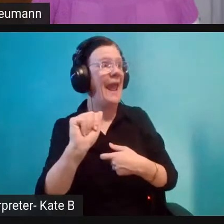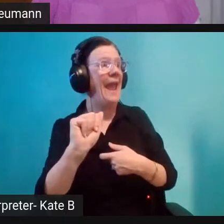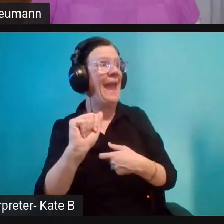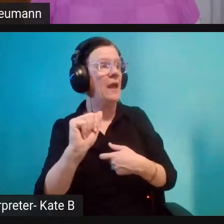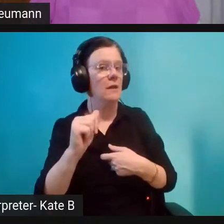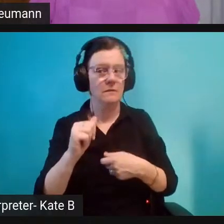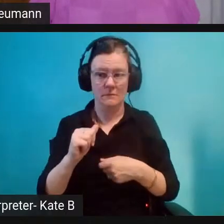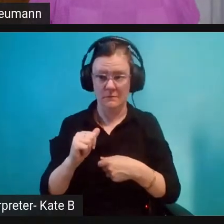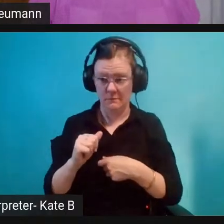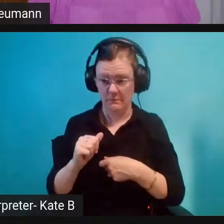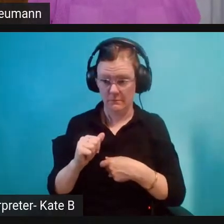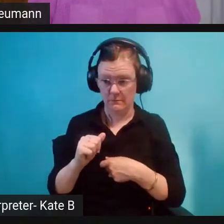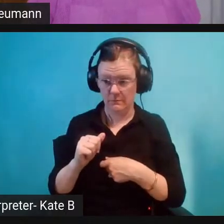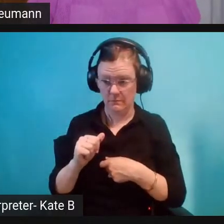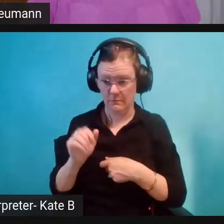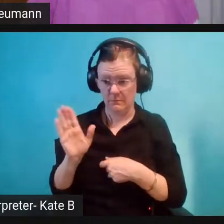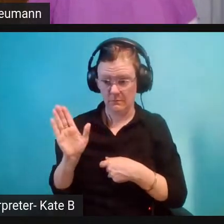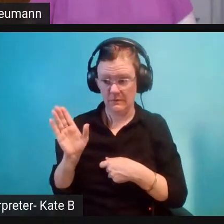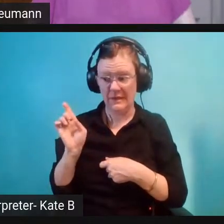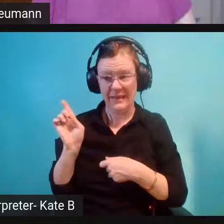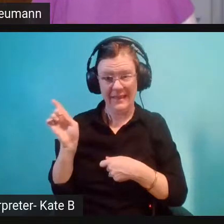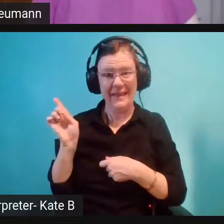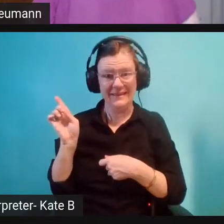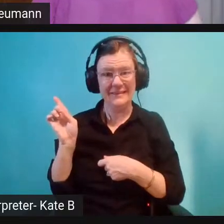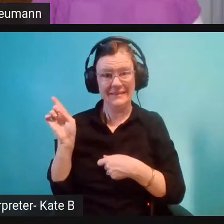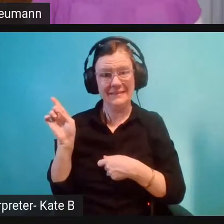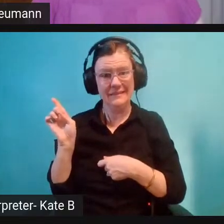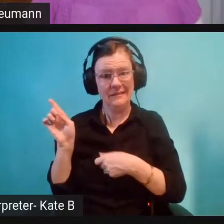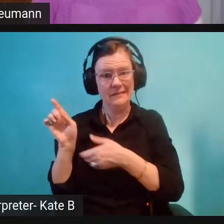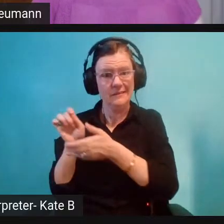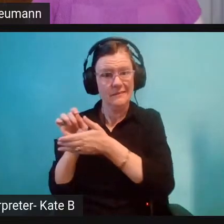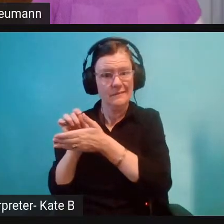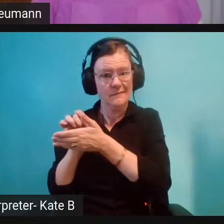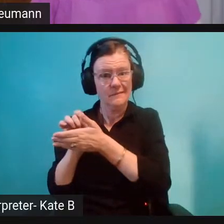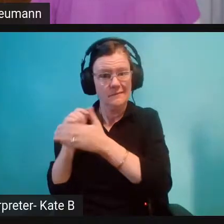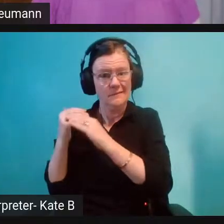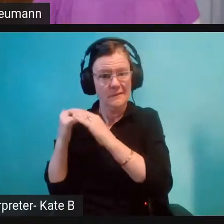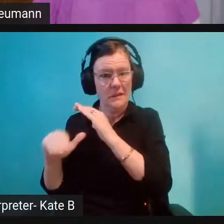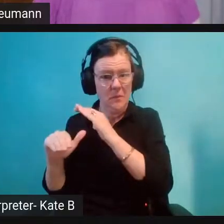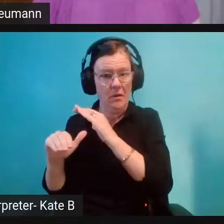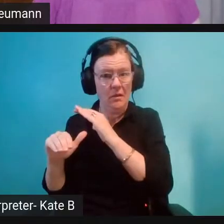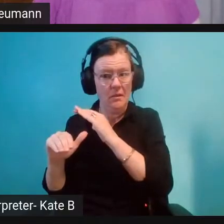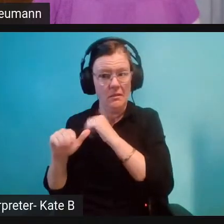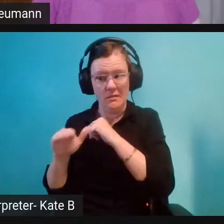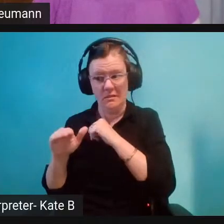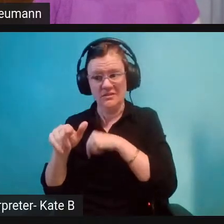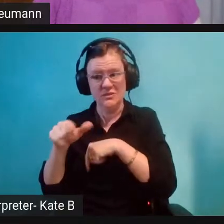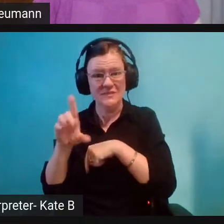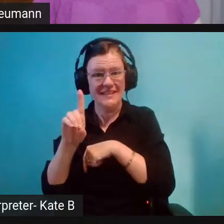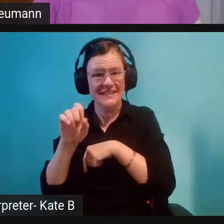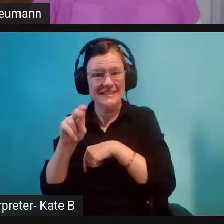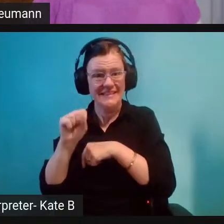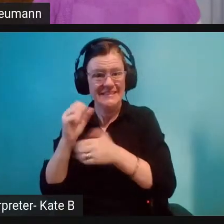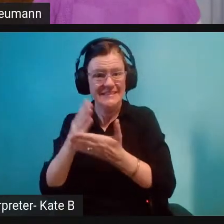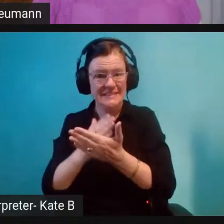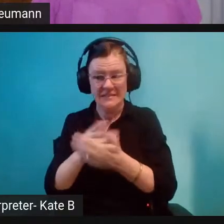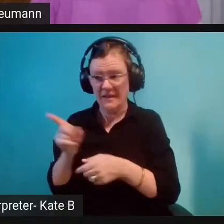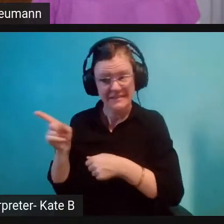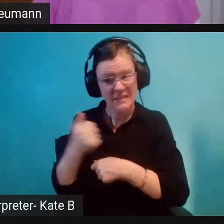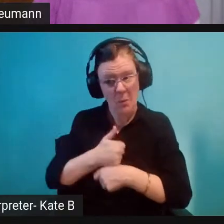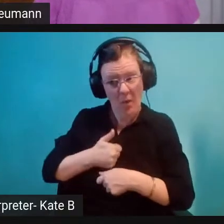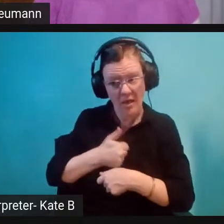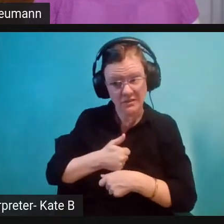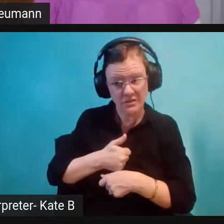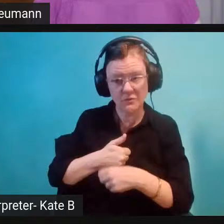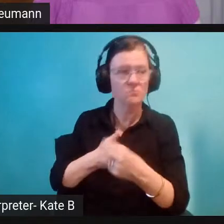and he wrote to her because he found out that she was on the dean's list. But did he apologize?